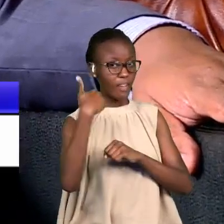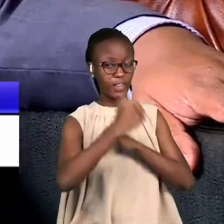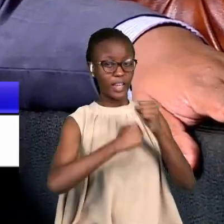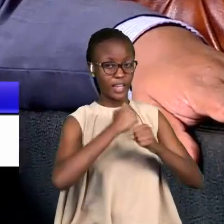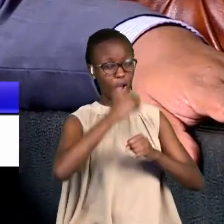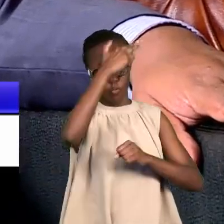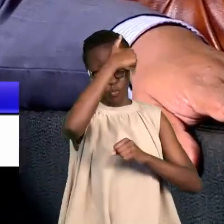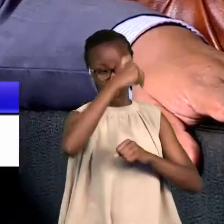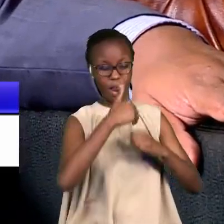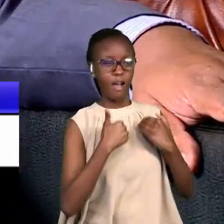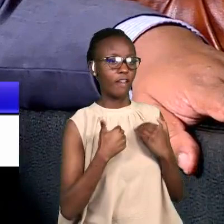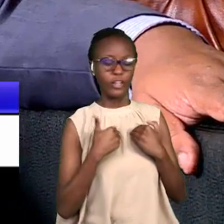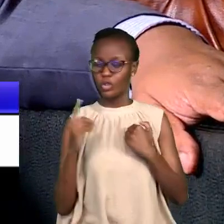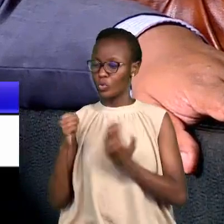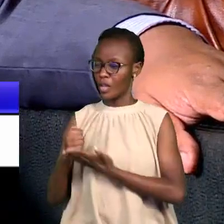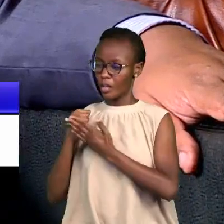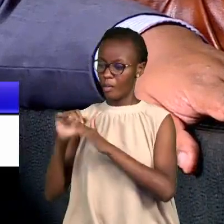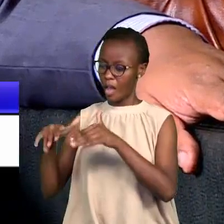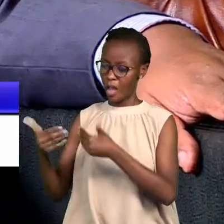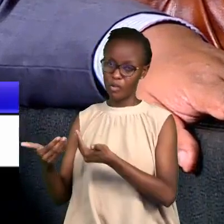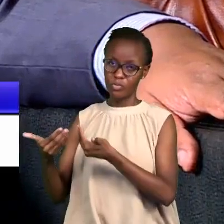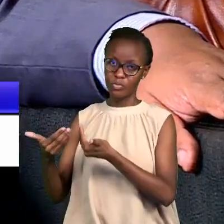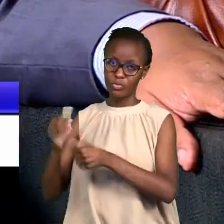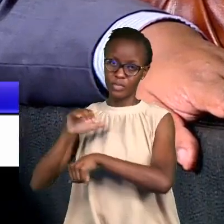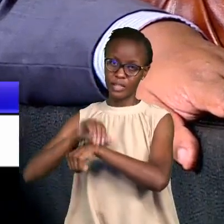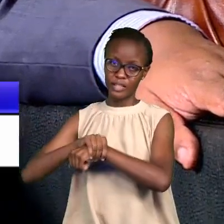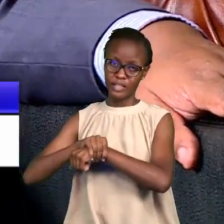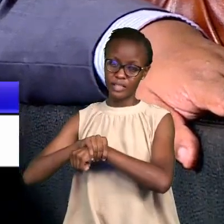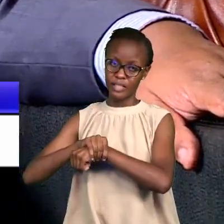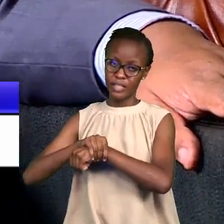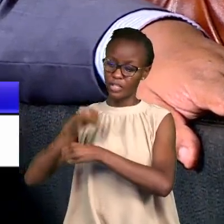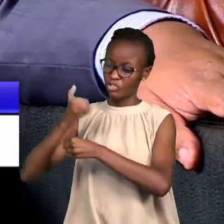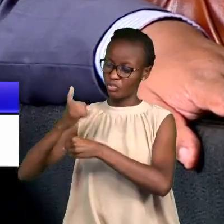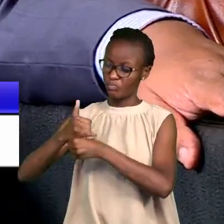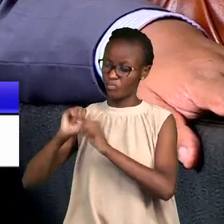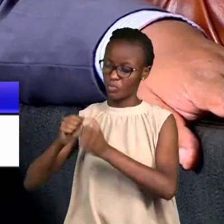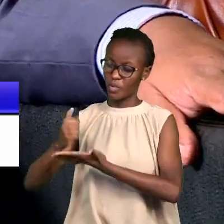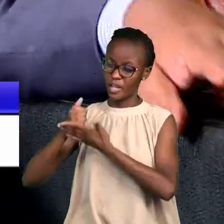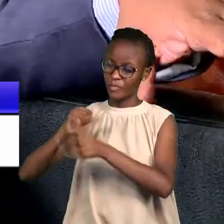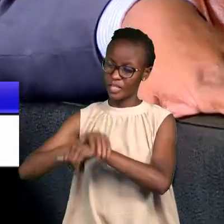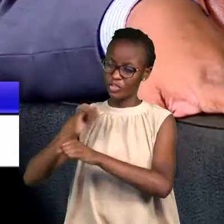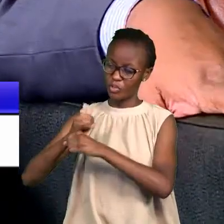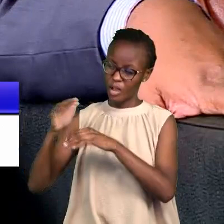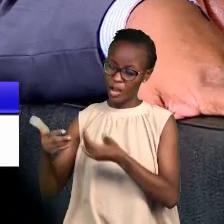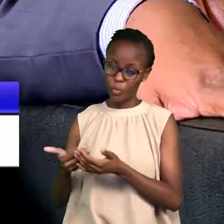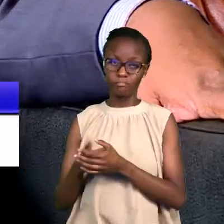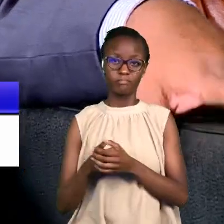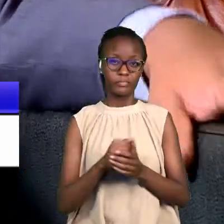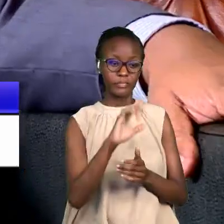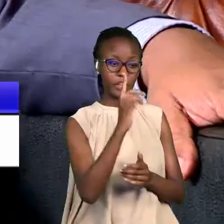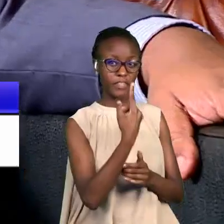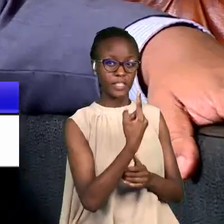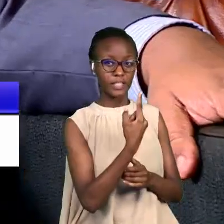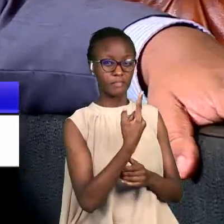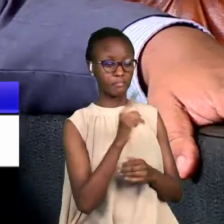graduates. Yes. How do you help them, secure jobs out there? The first thing we help them to is to